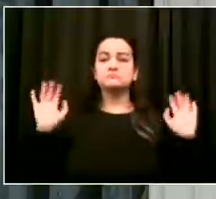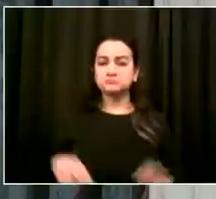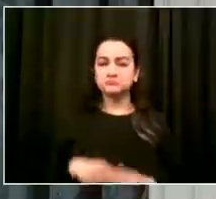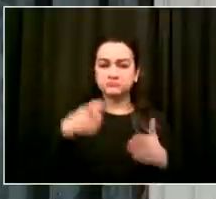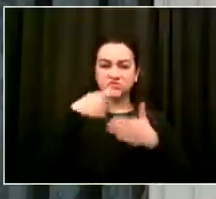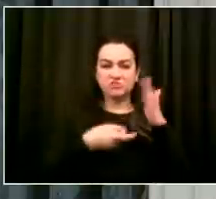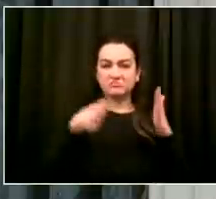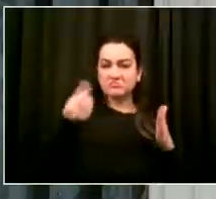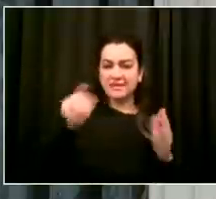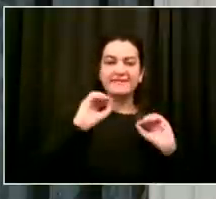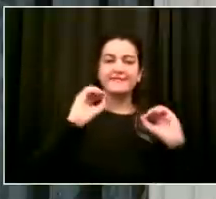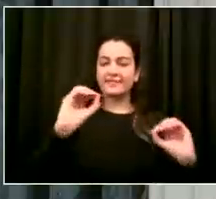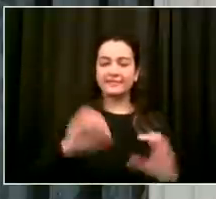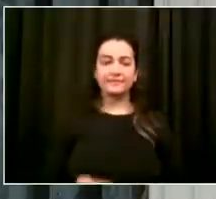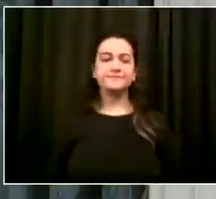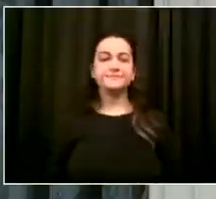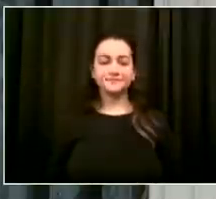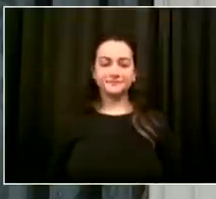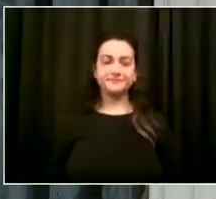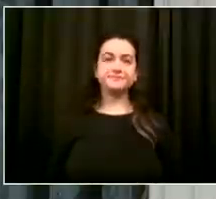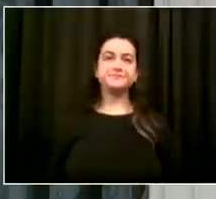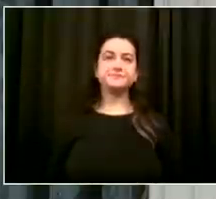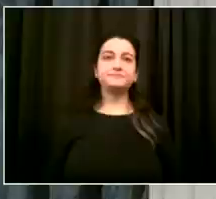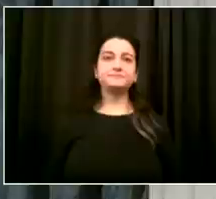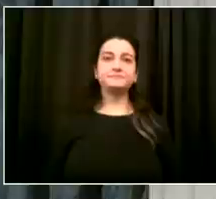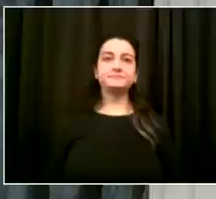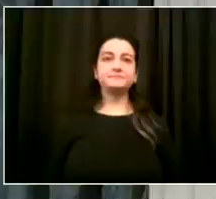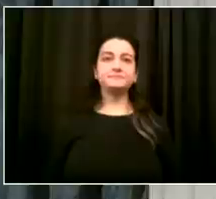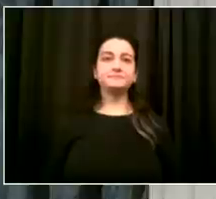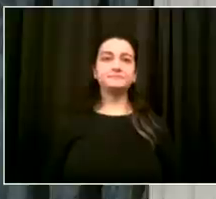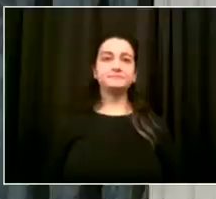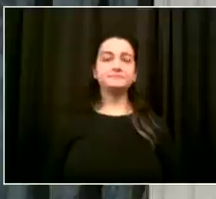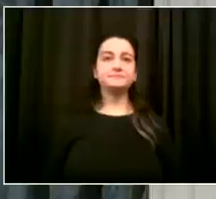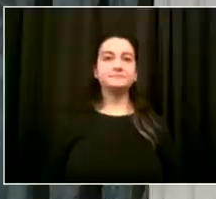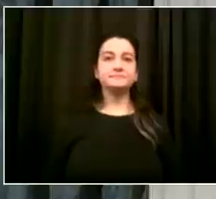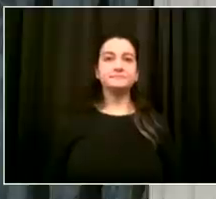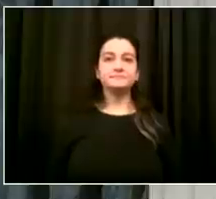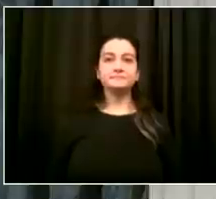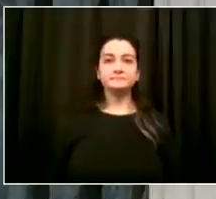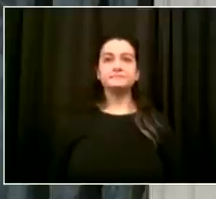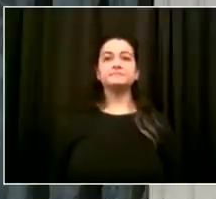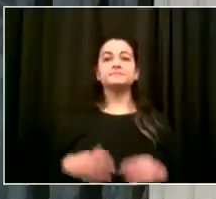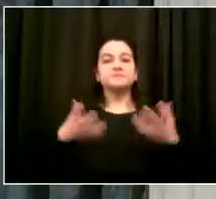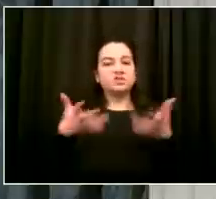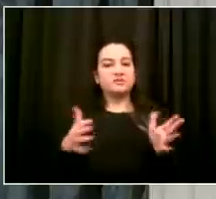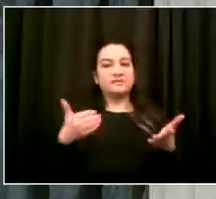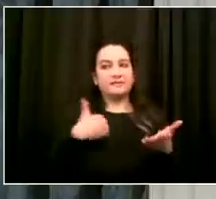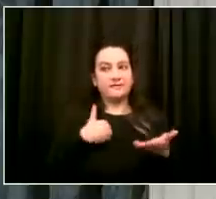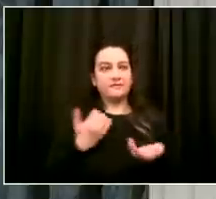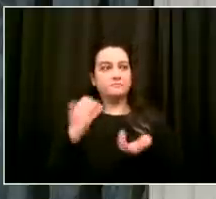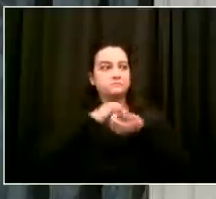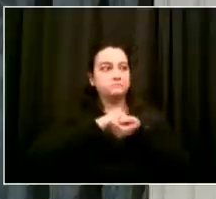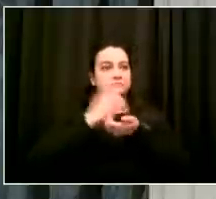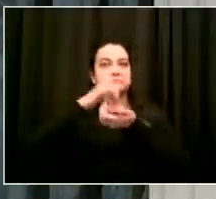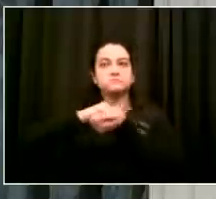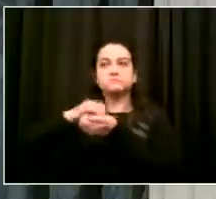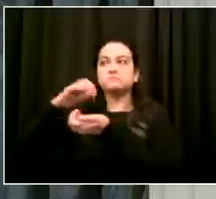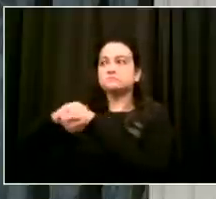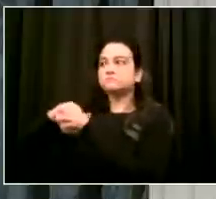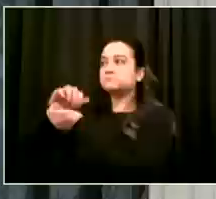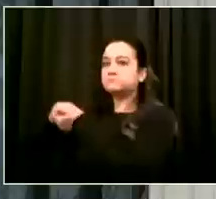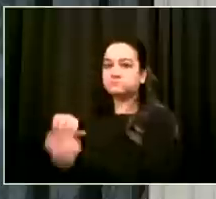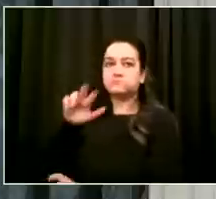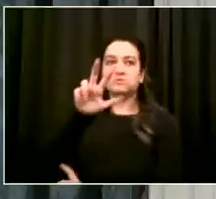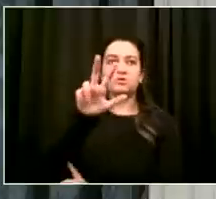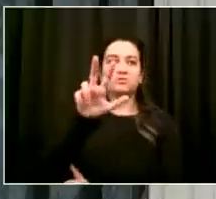participant organizations, are making more than 60,000 calls per week to older adults, helping those who